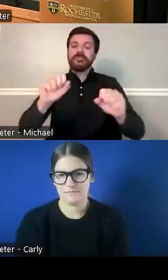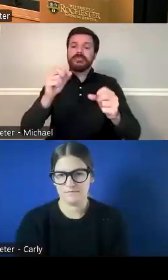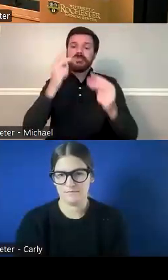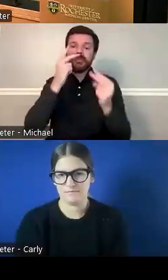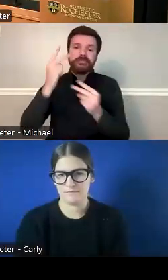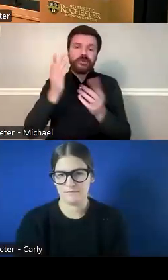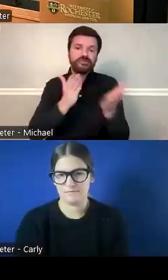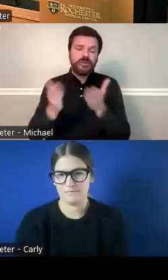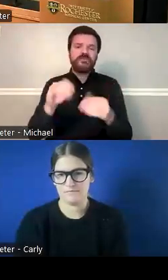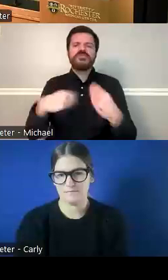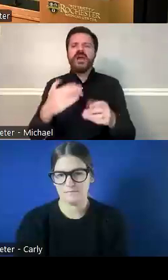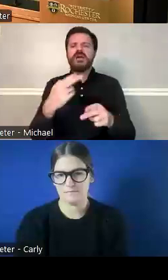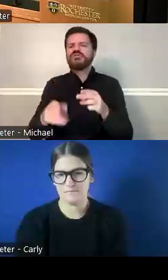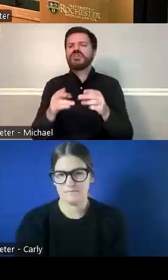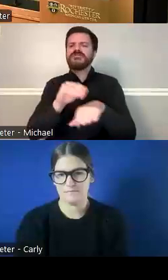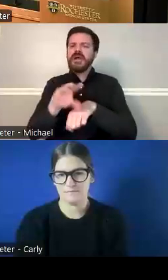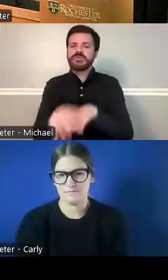grief counseling.